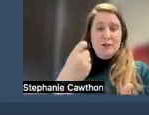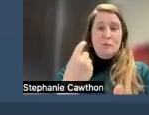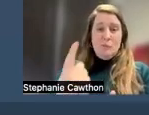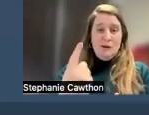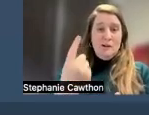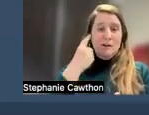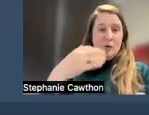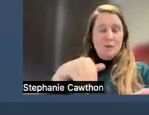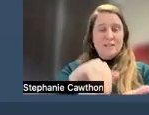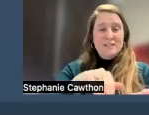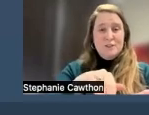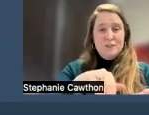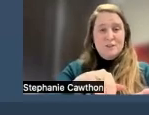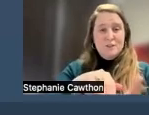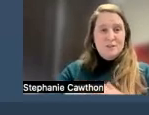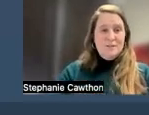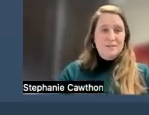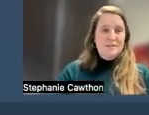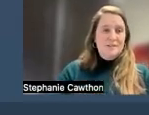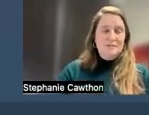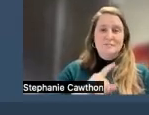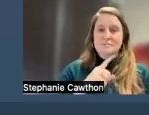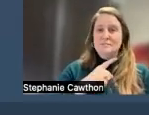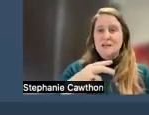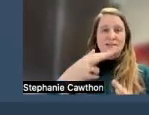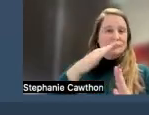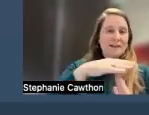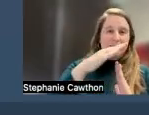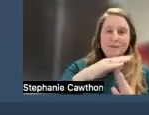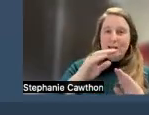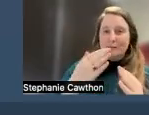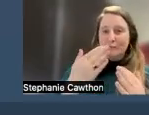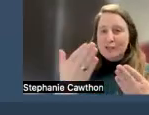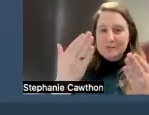big outcomes for us for year one for the center.